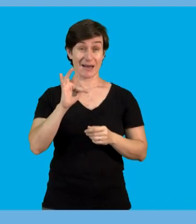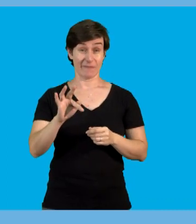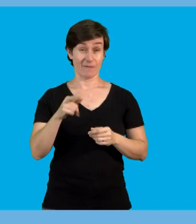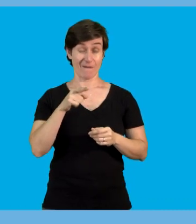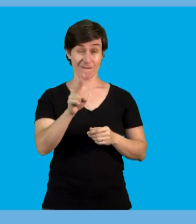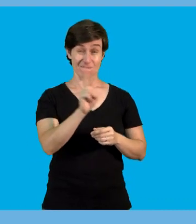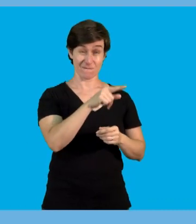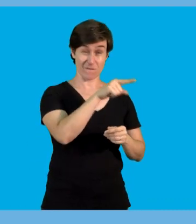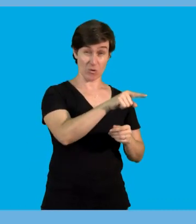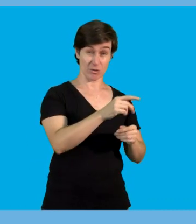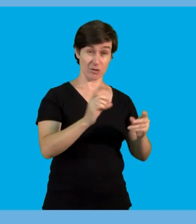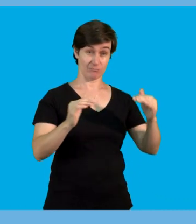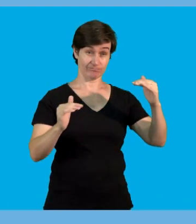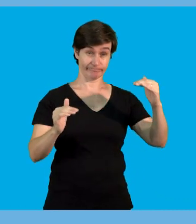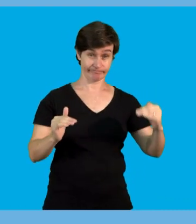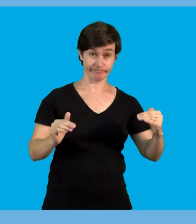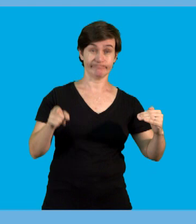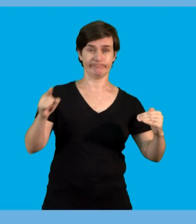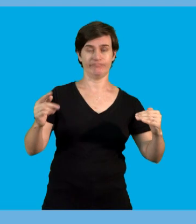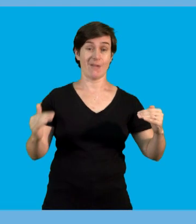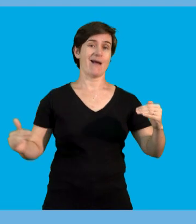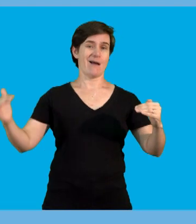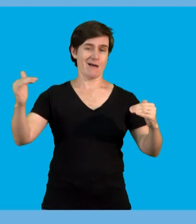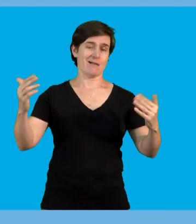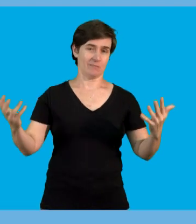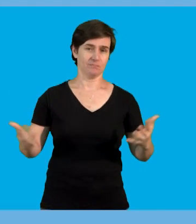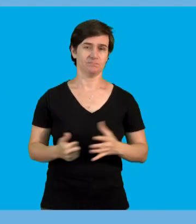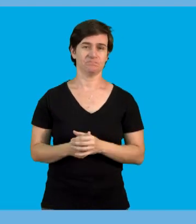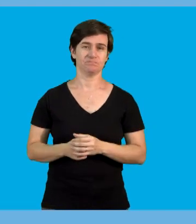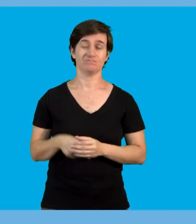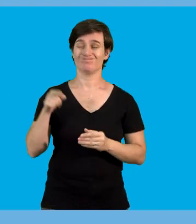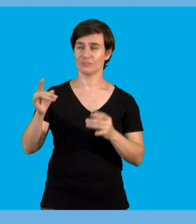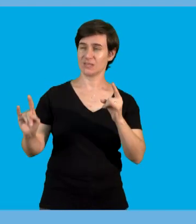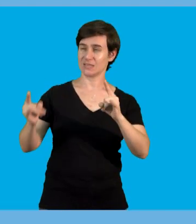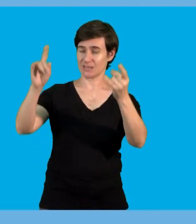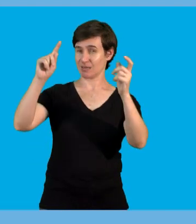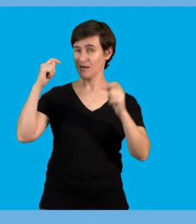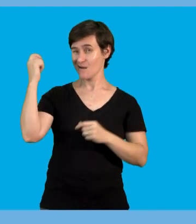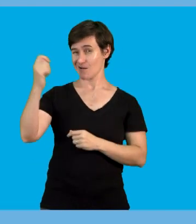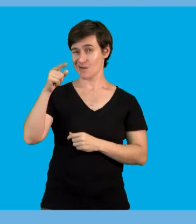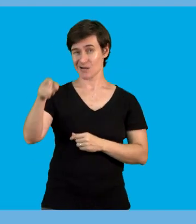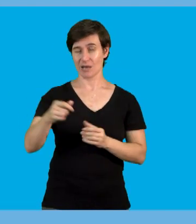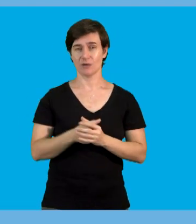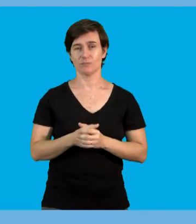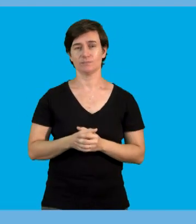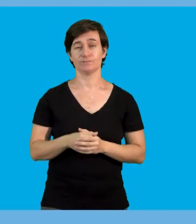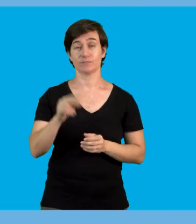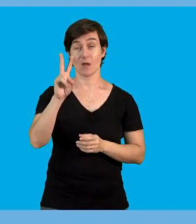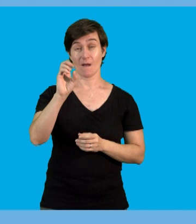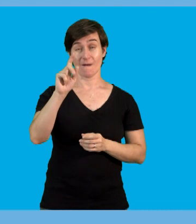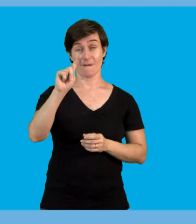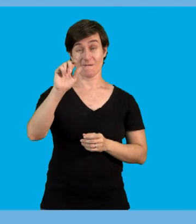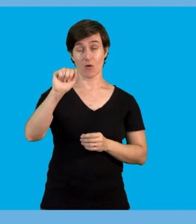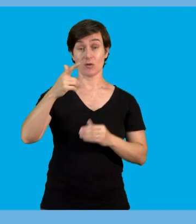this relationship is instituted. Now, in the cities and towns, the voltage decreased by a stepped